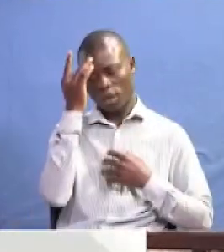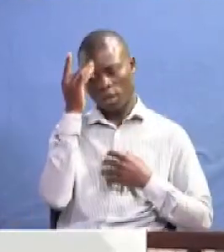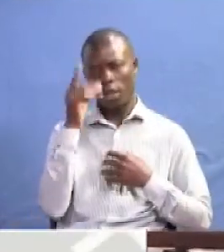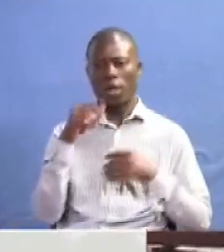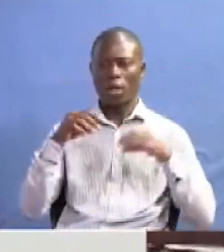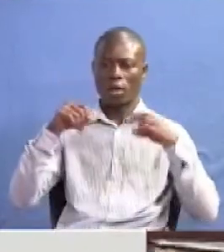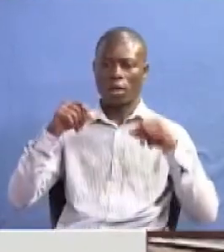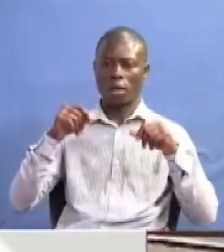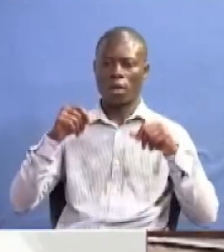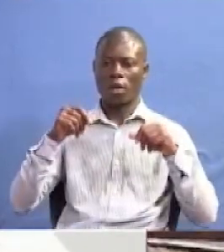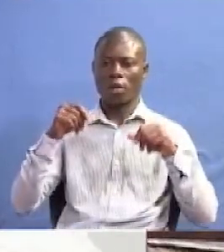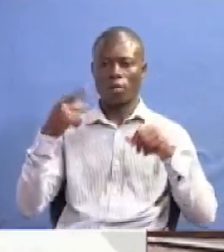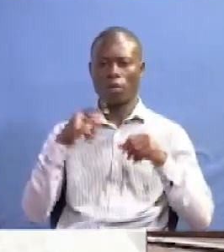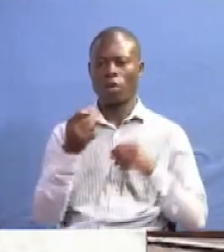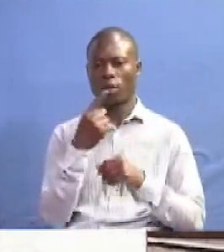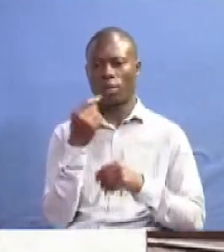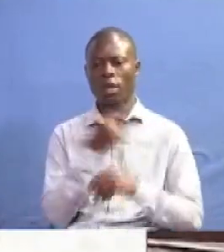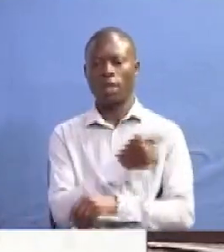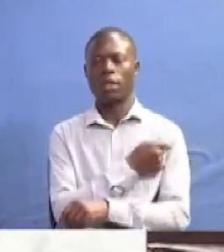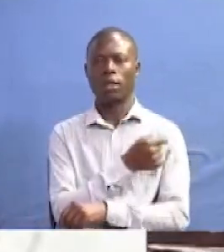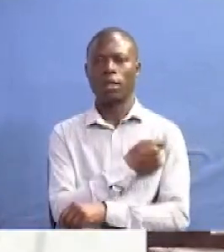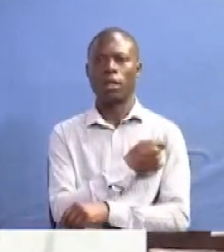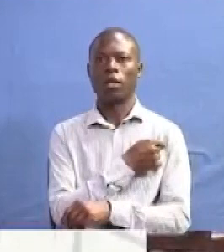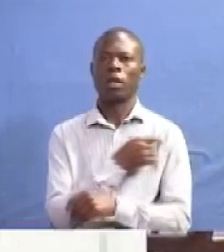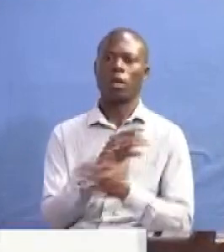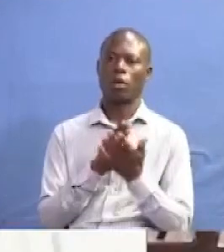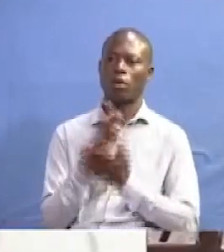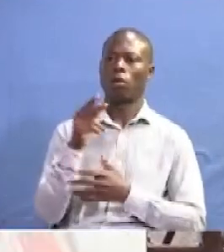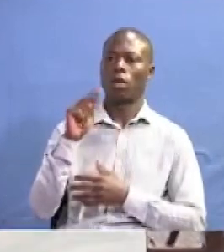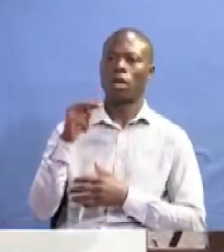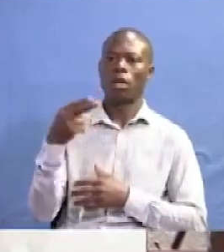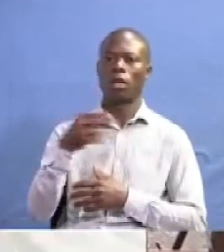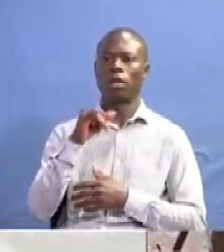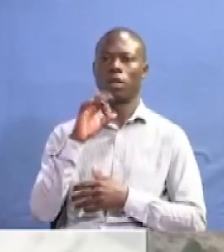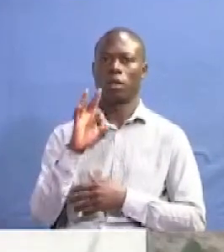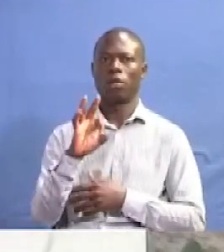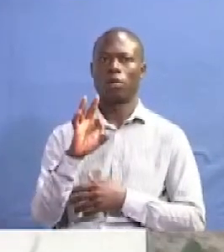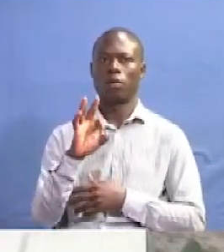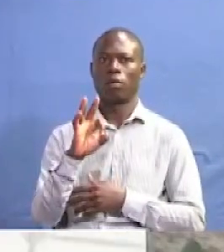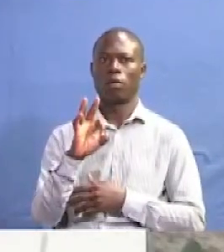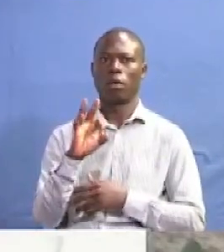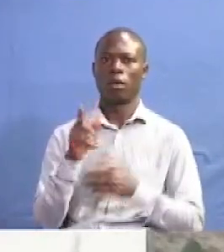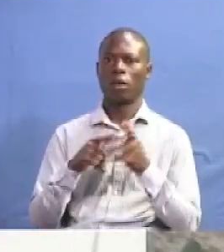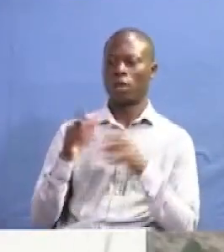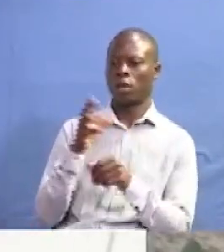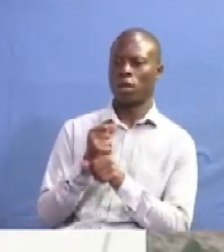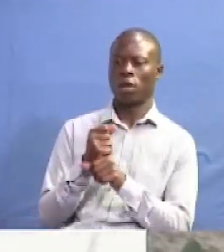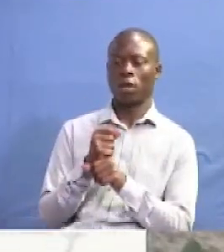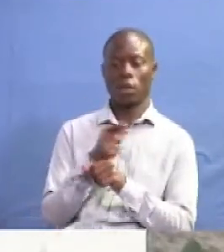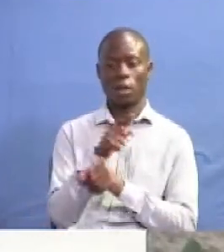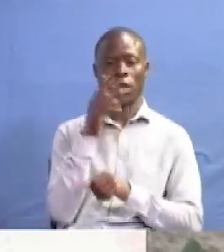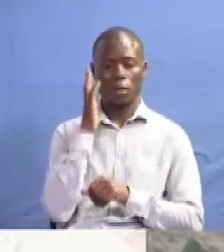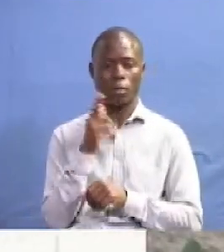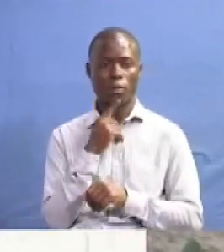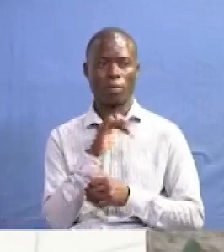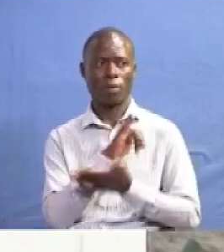for a subsidized medication and treatment through the NHIF. You'll take drugs this month and